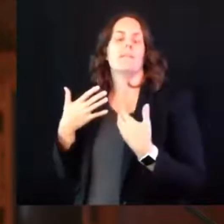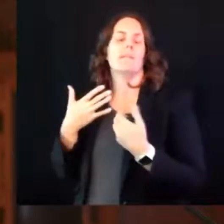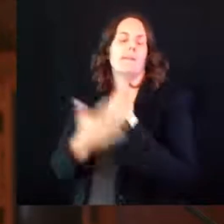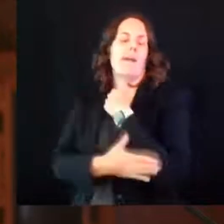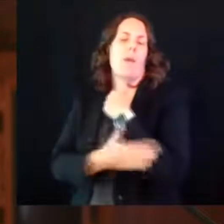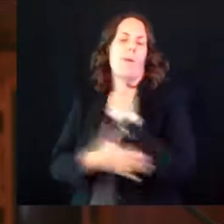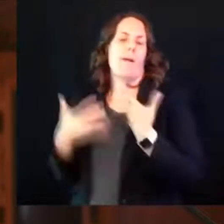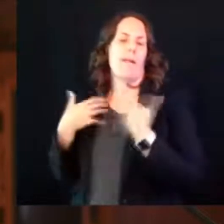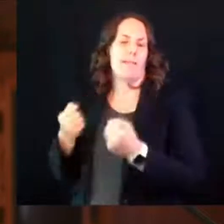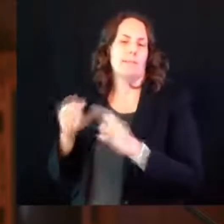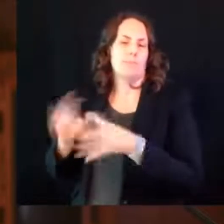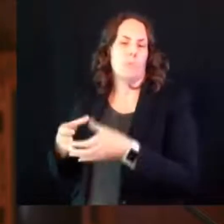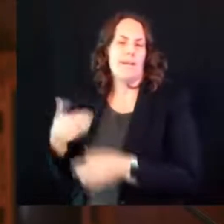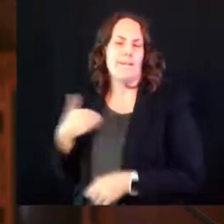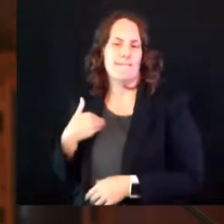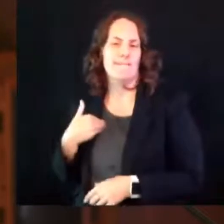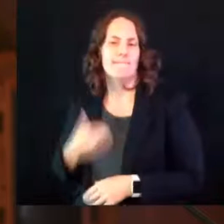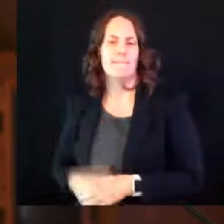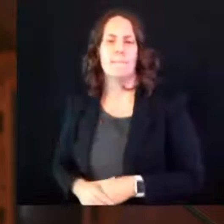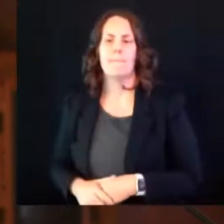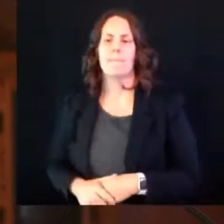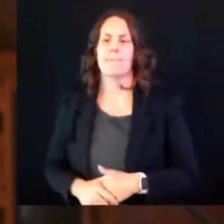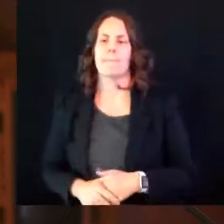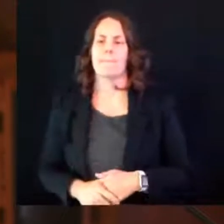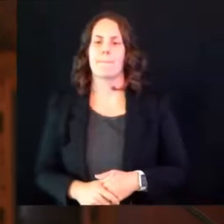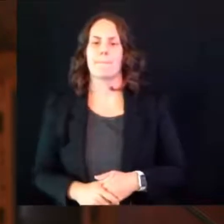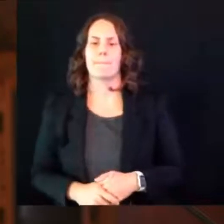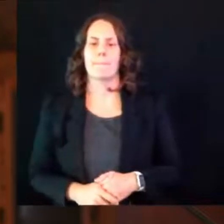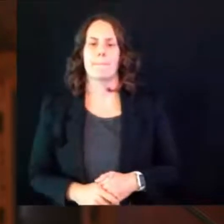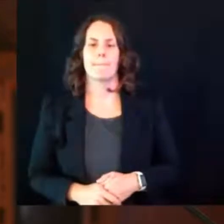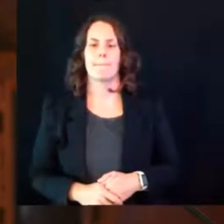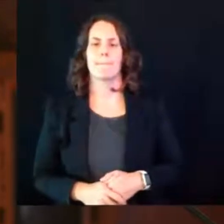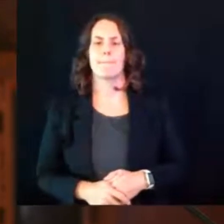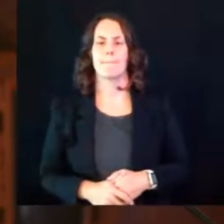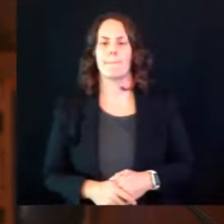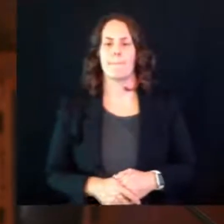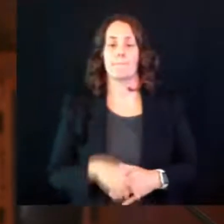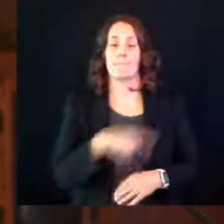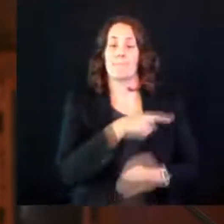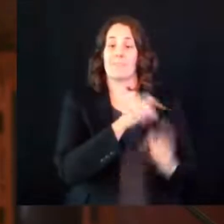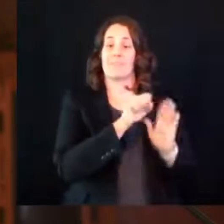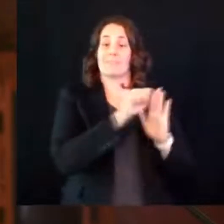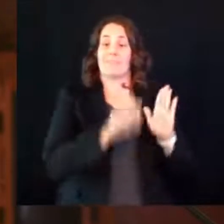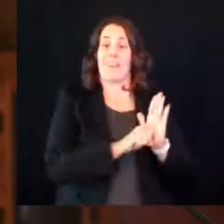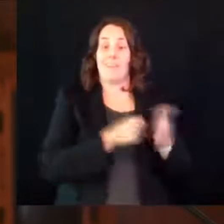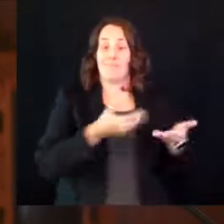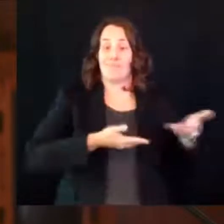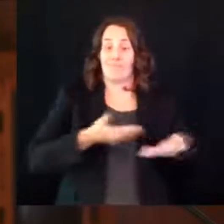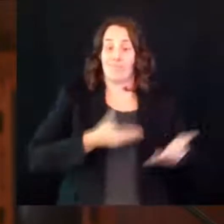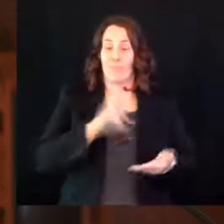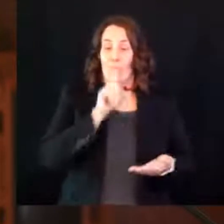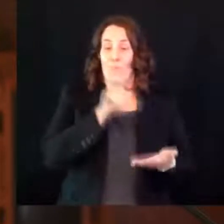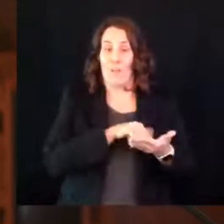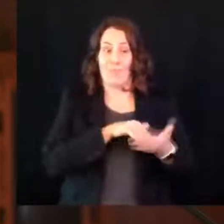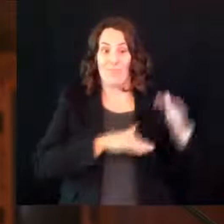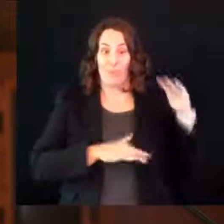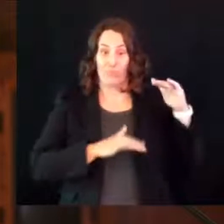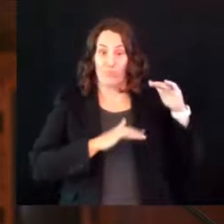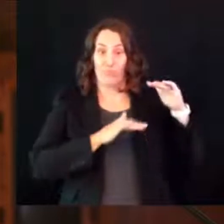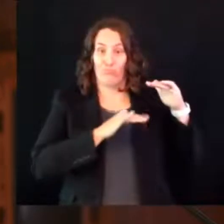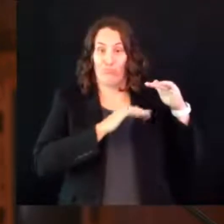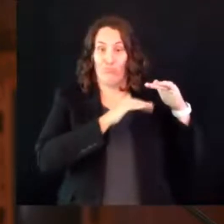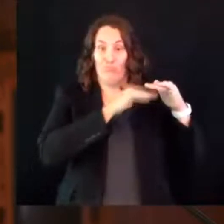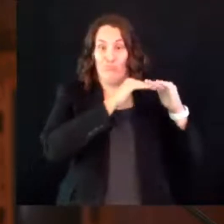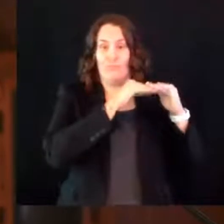capacity at the state among our employees is also at capacity. We have 100 new